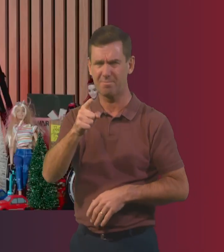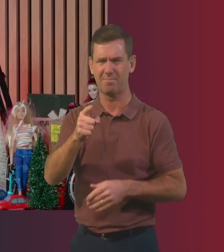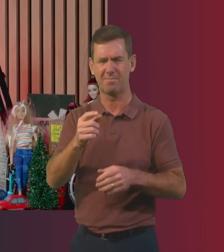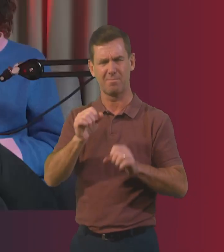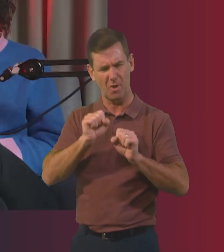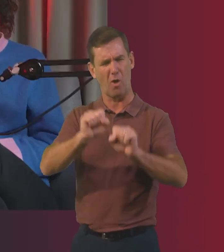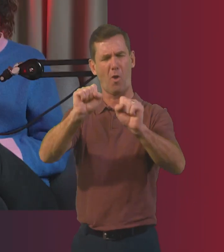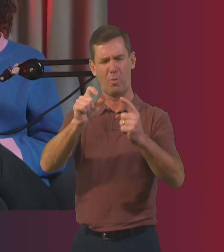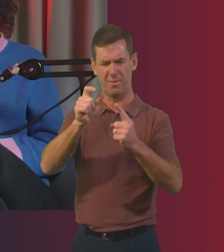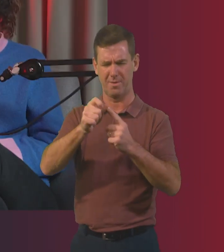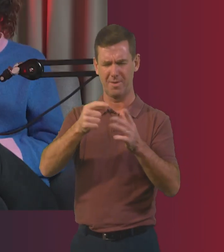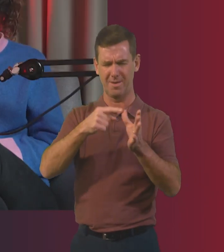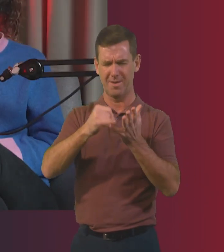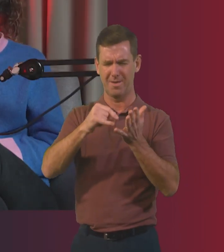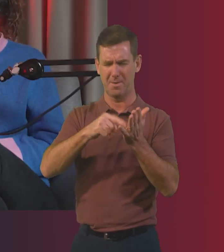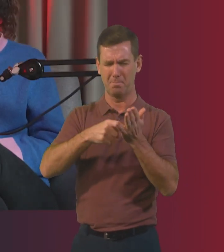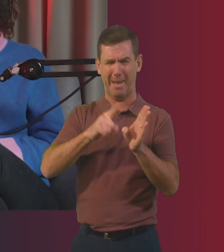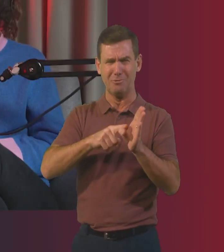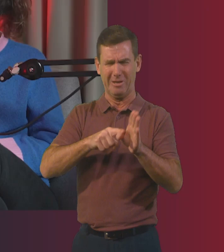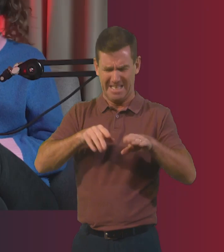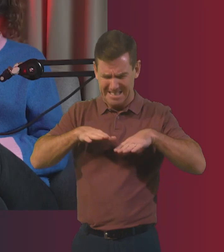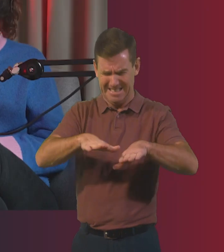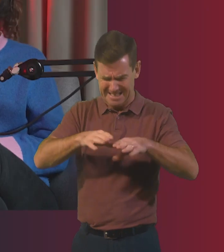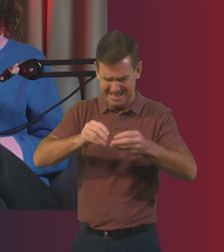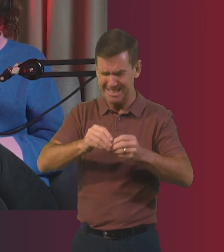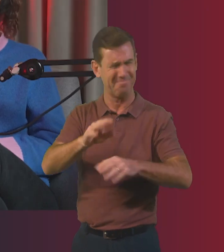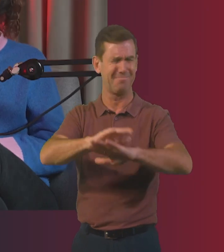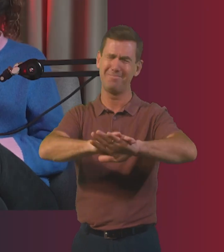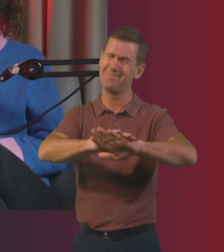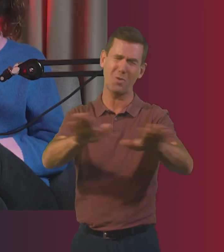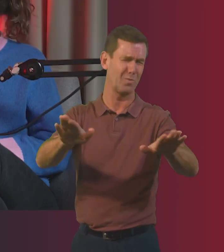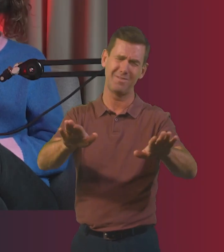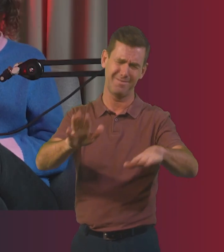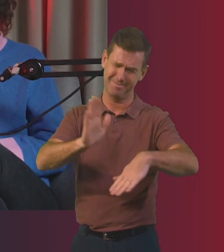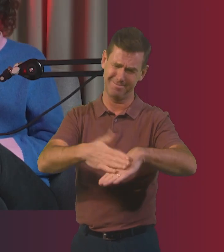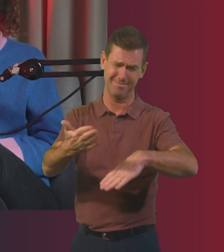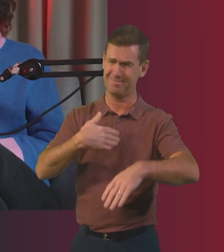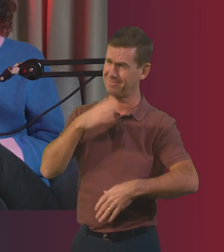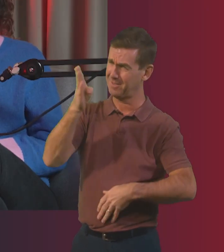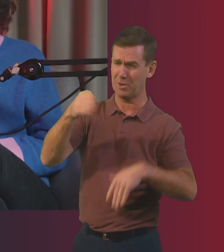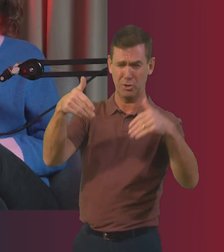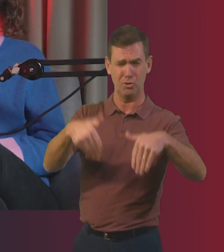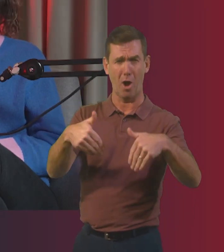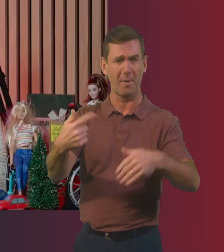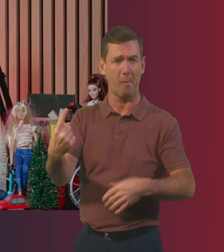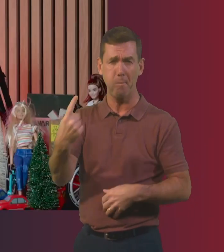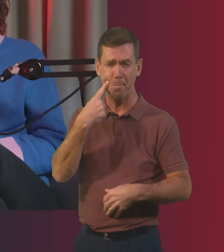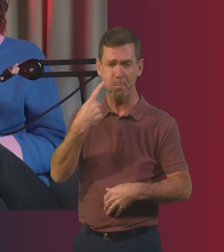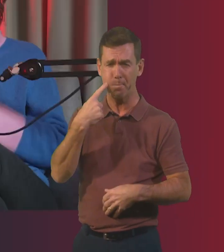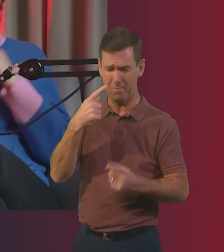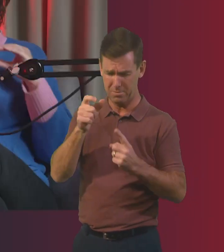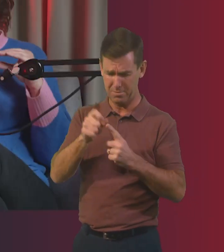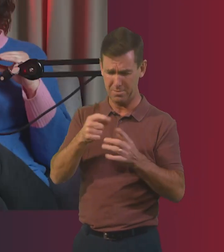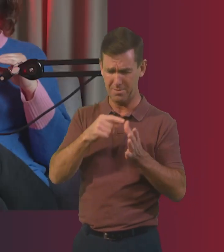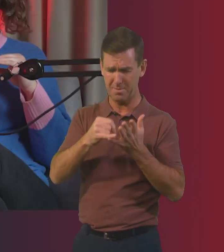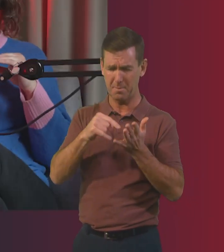Oh, okay. It's hard work, it's fiddly, and it's really messy. And basically the shop bought stuff it does the job. Yeah. But